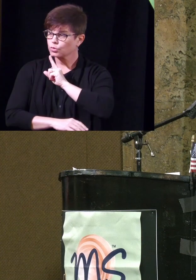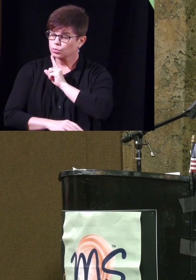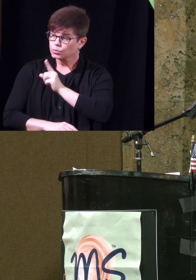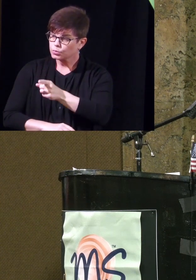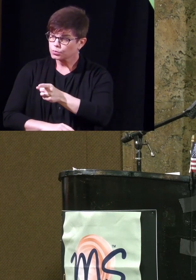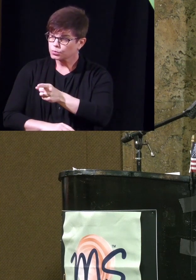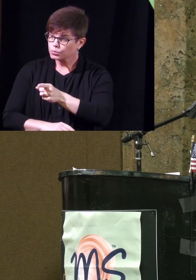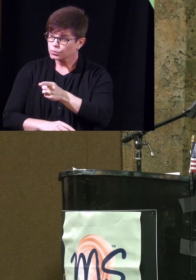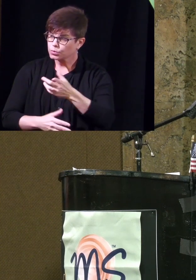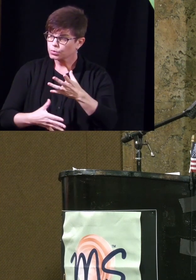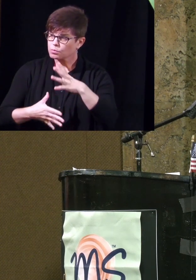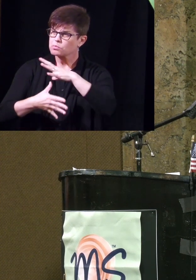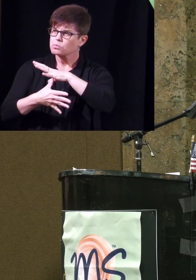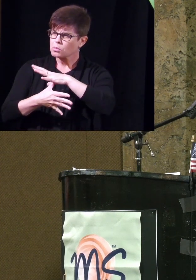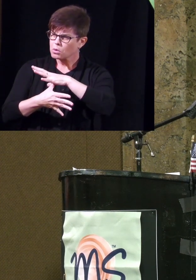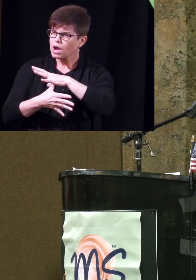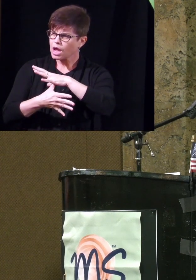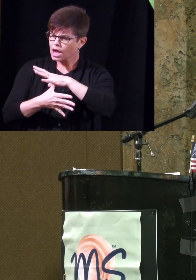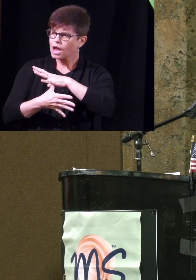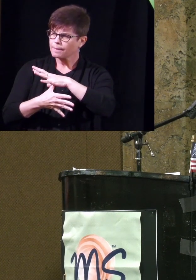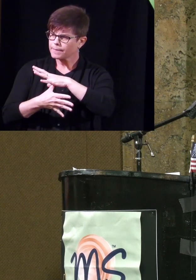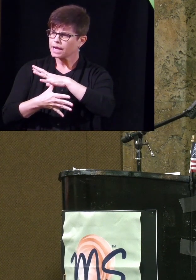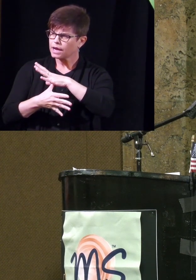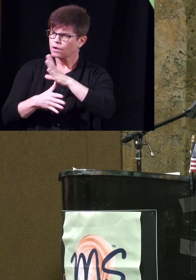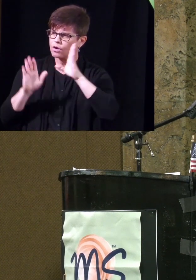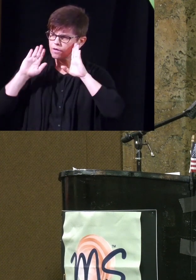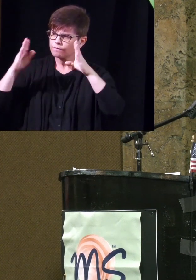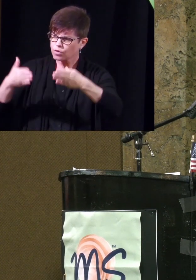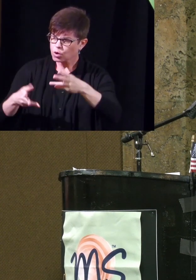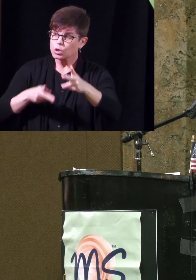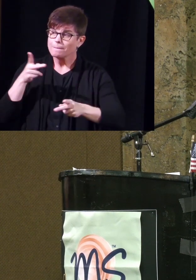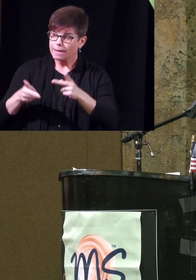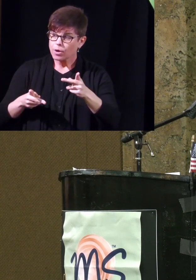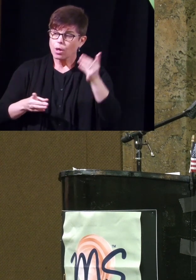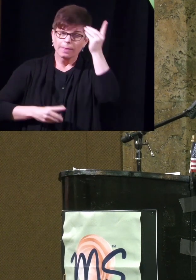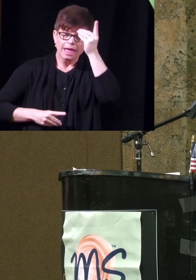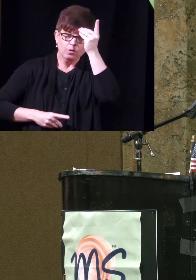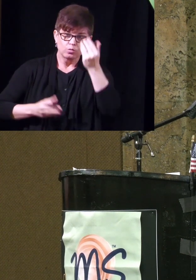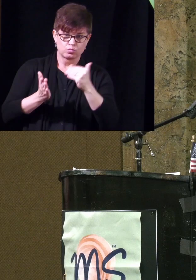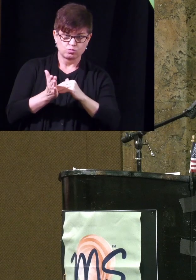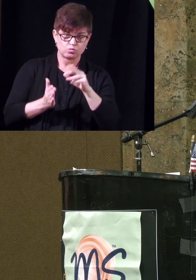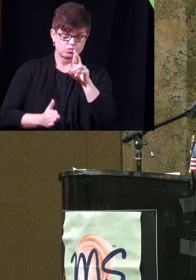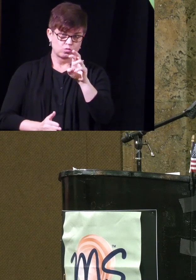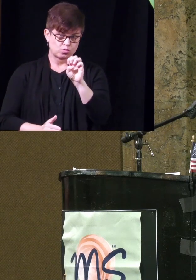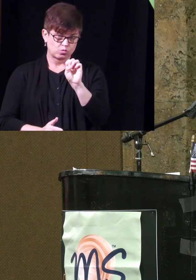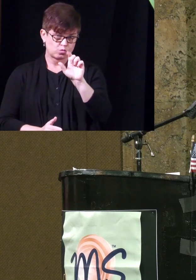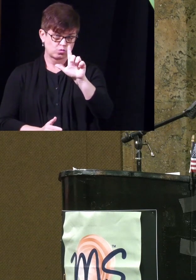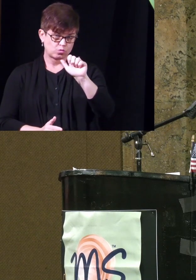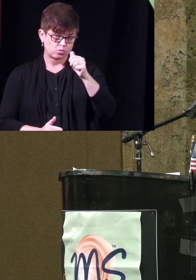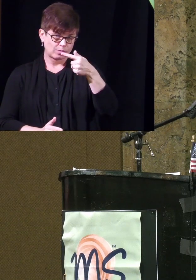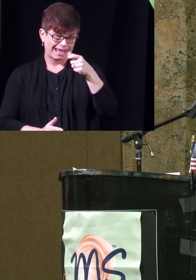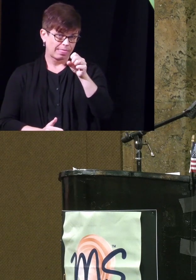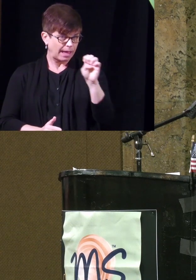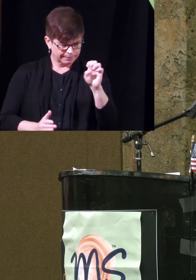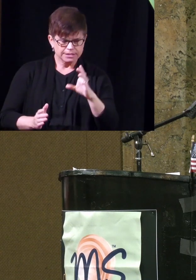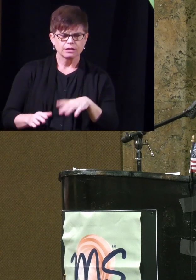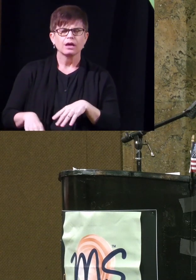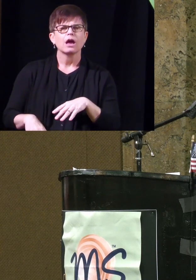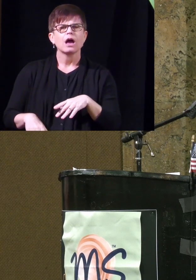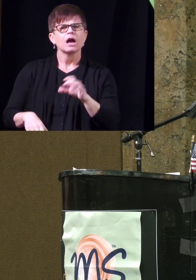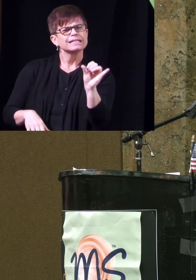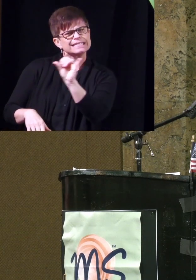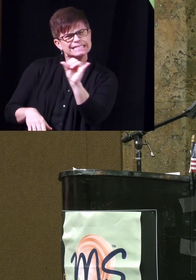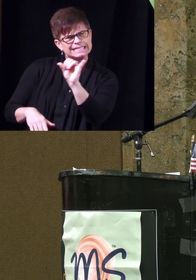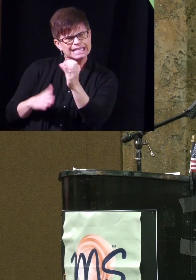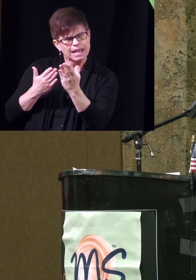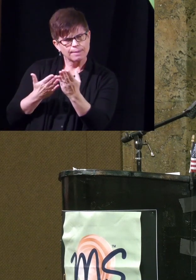primarily targeted to individuals with relapsing MS. The same facts that you